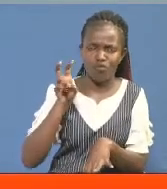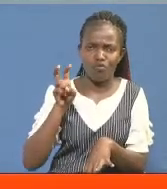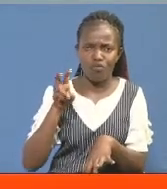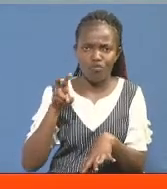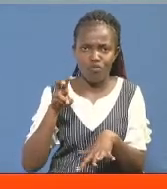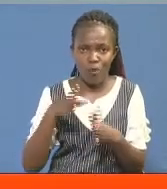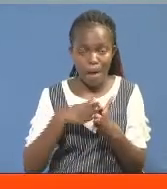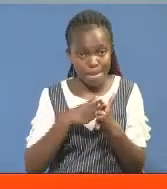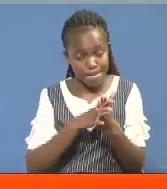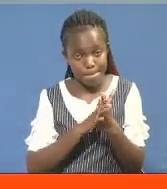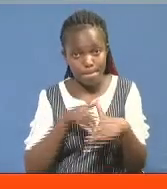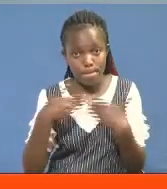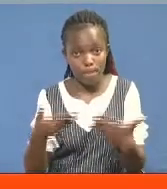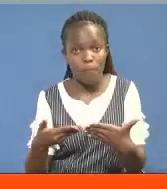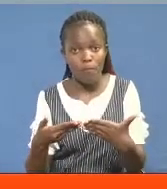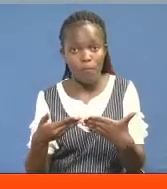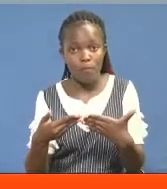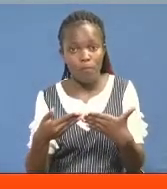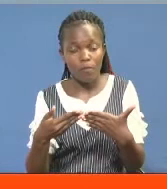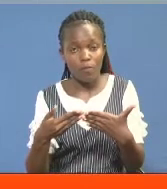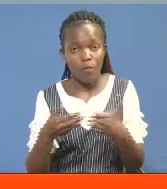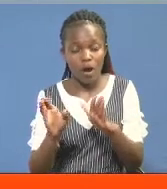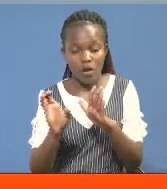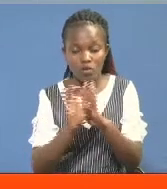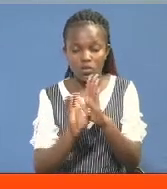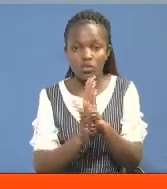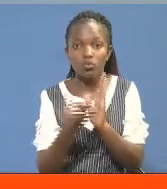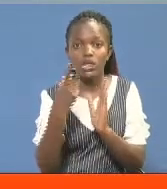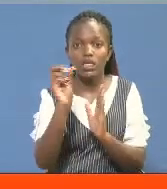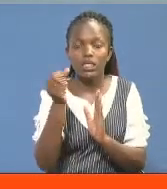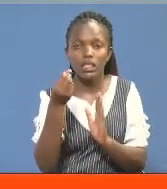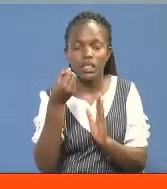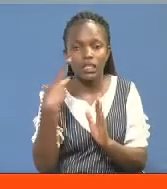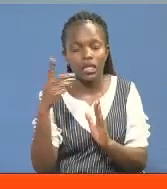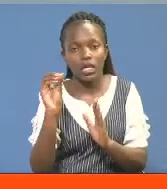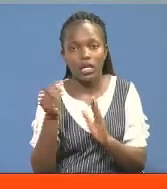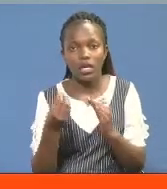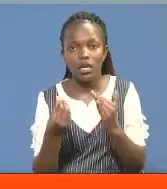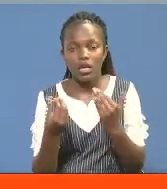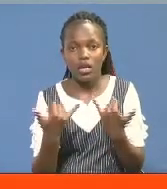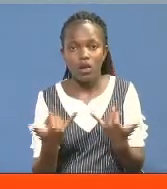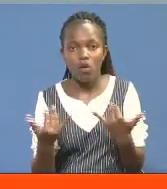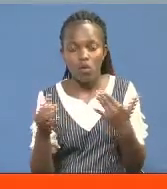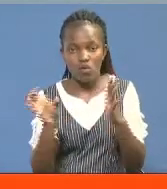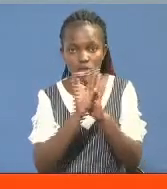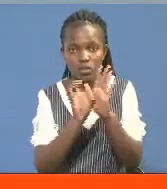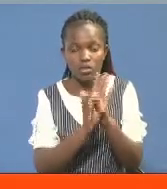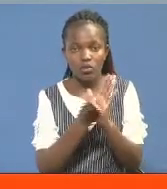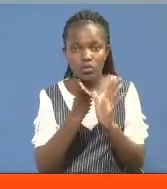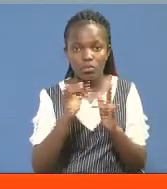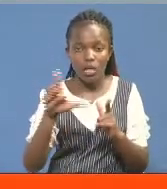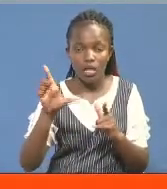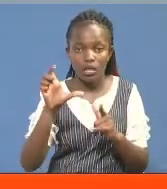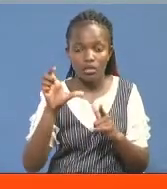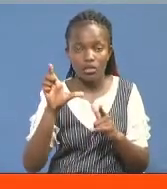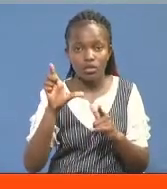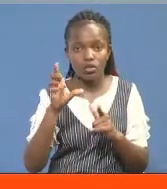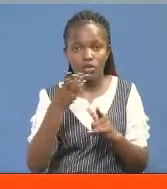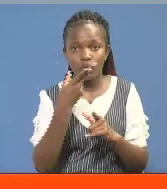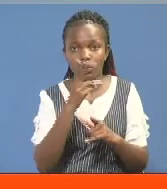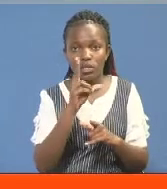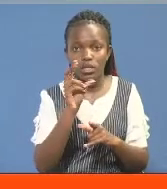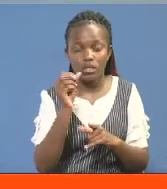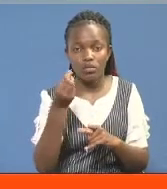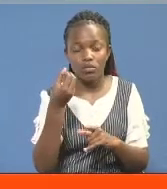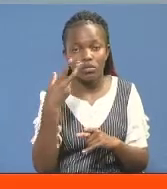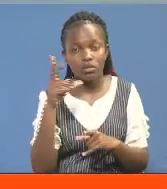passage of the 2010 Constitution, it was a long participatory process. But now, the Constitutional Amendment Bill of 2020 seeks to change the